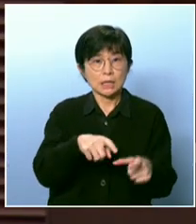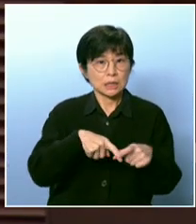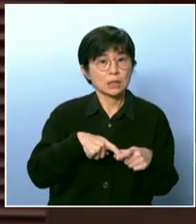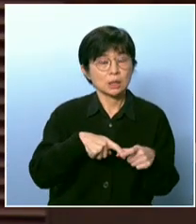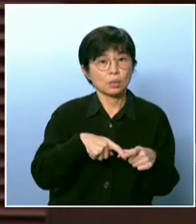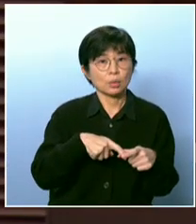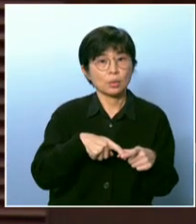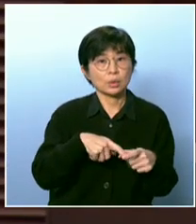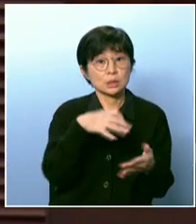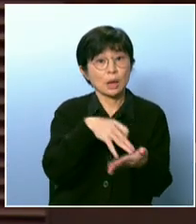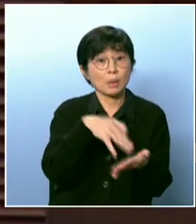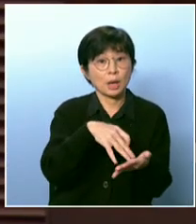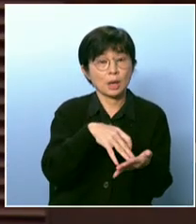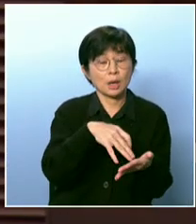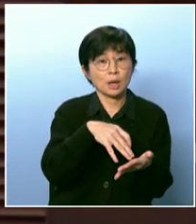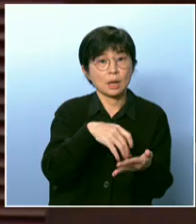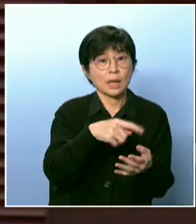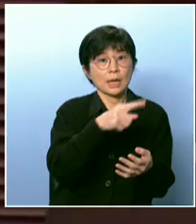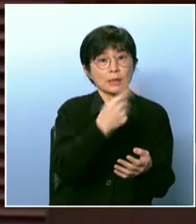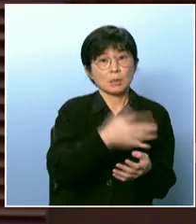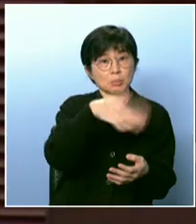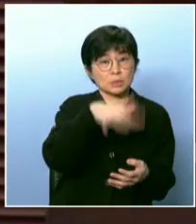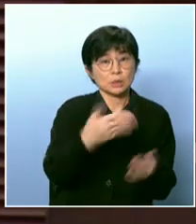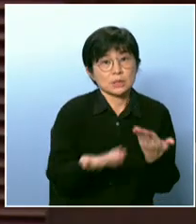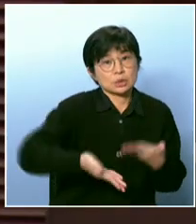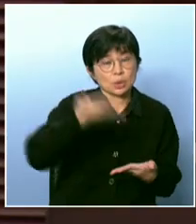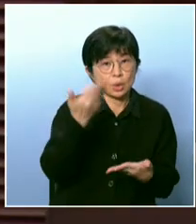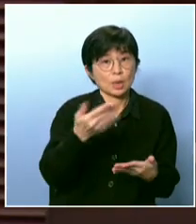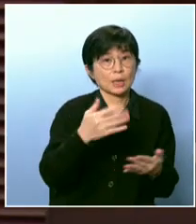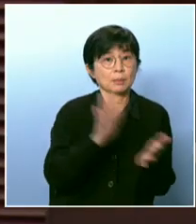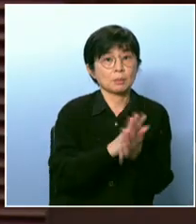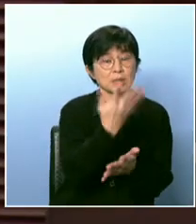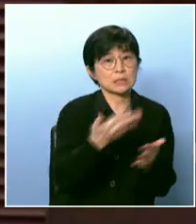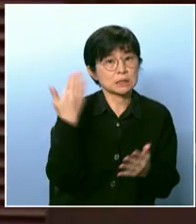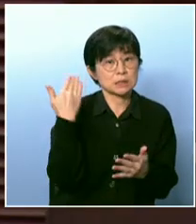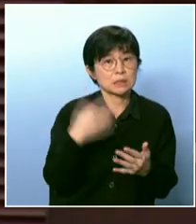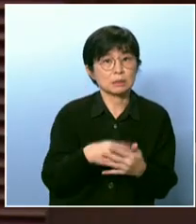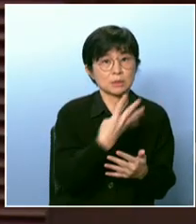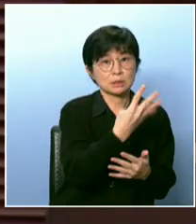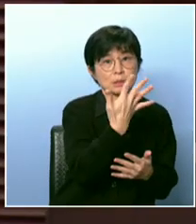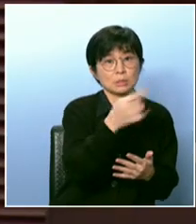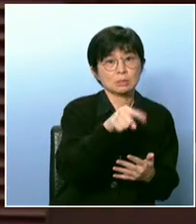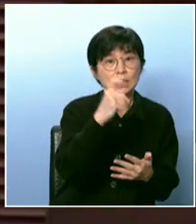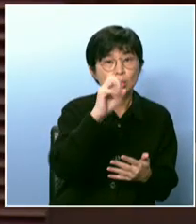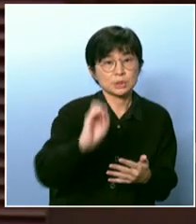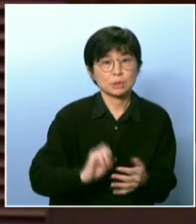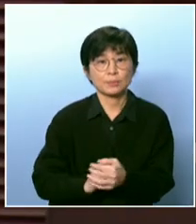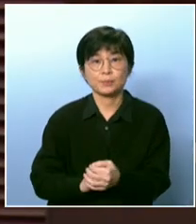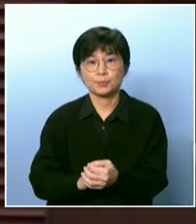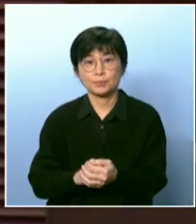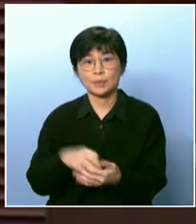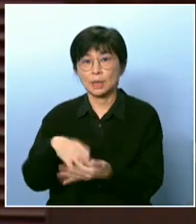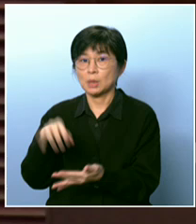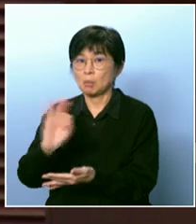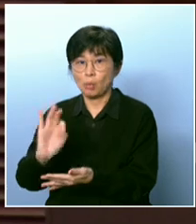they graduated. For those who did not participate, it would only be 38.8%. And they also achieve a